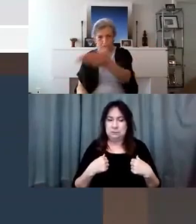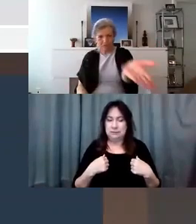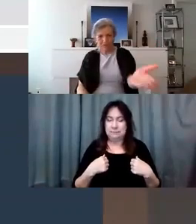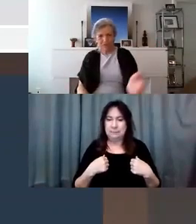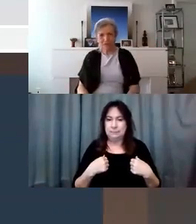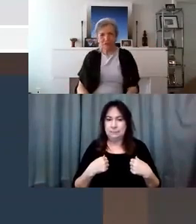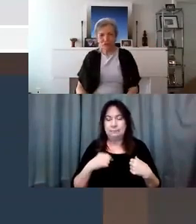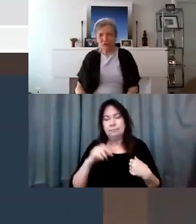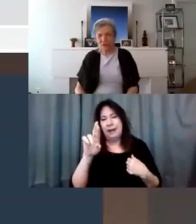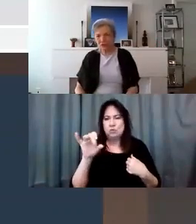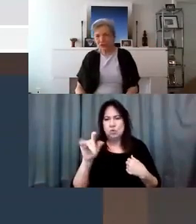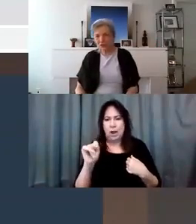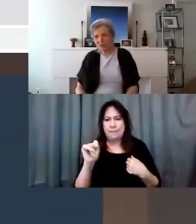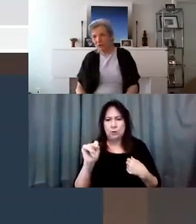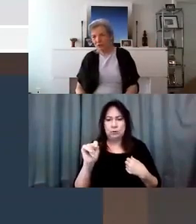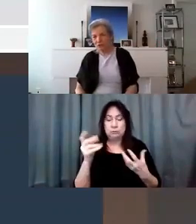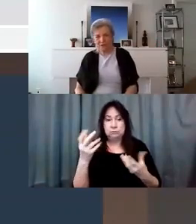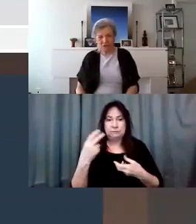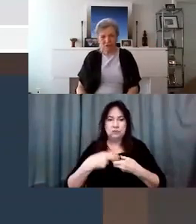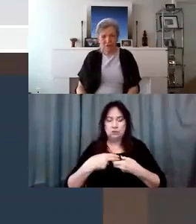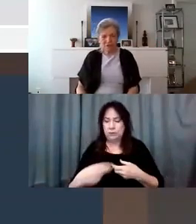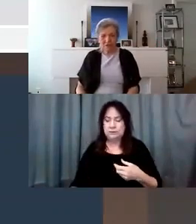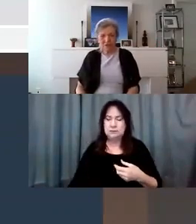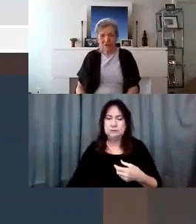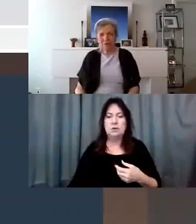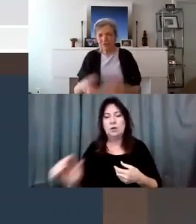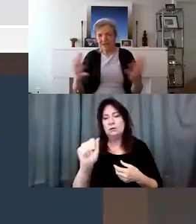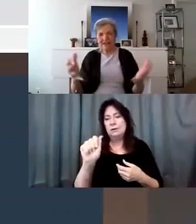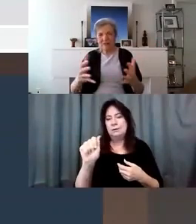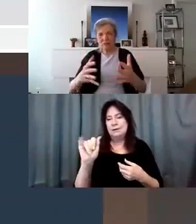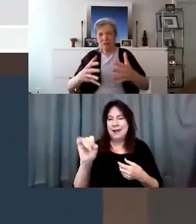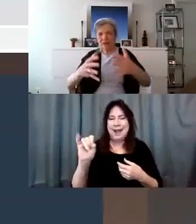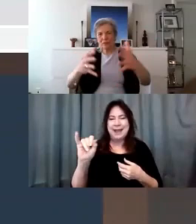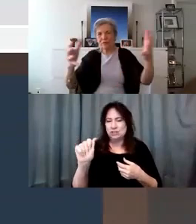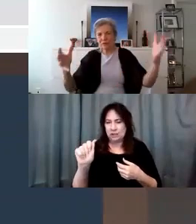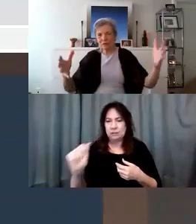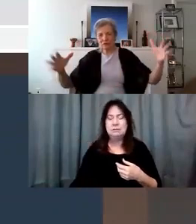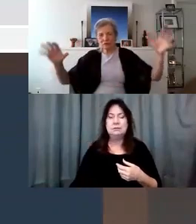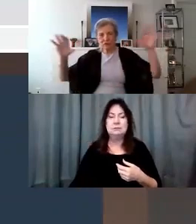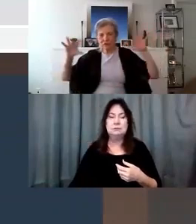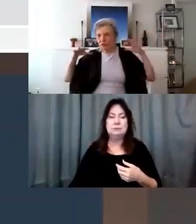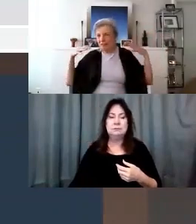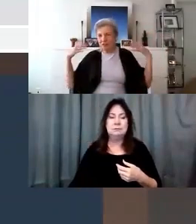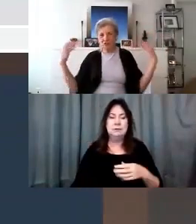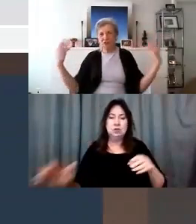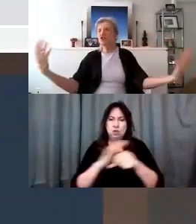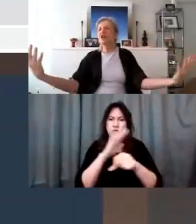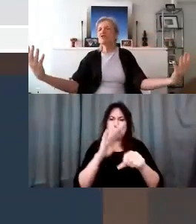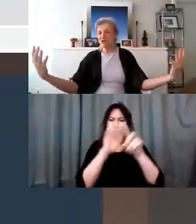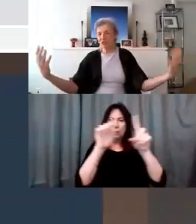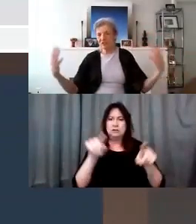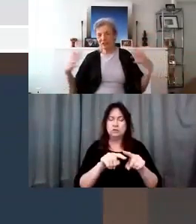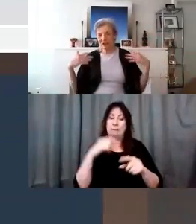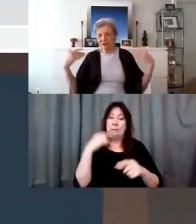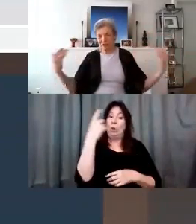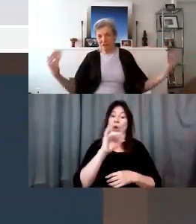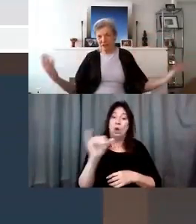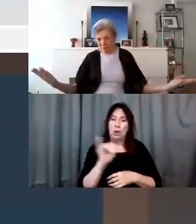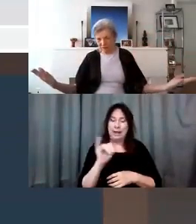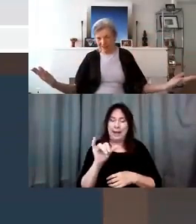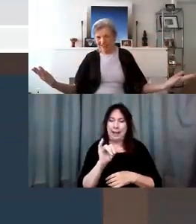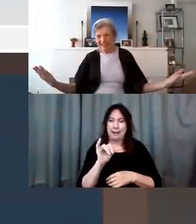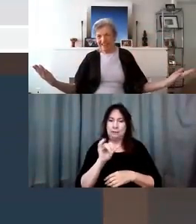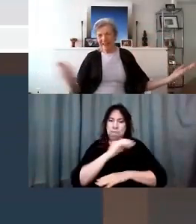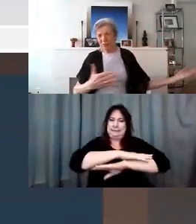and Robert if he joins, or Asia, that will fill the screen. You'll have the suggestion of a